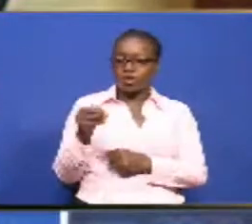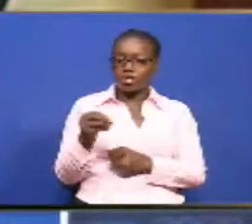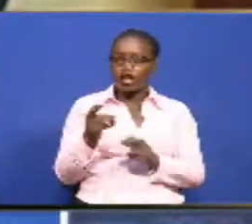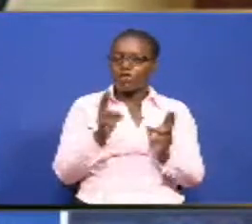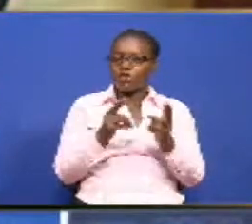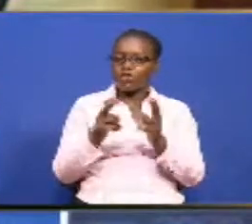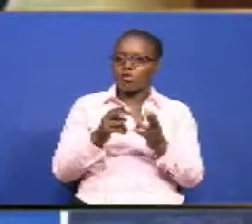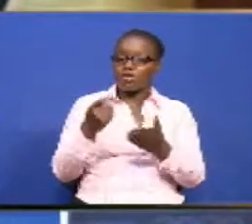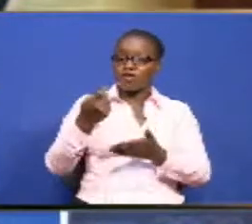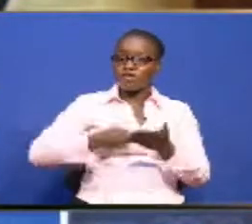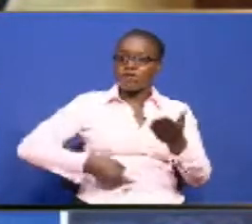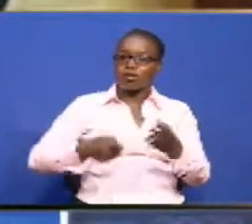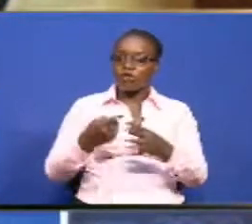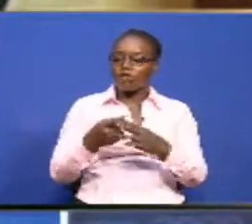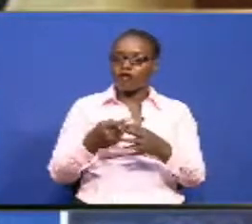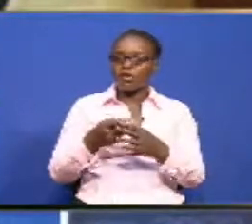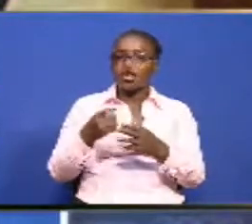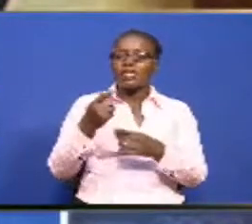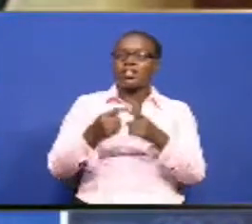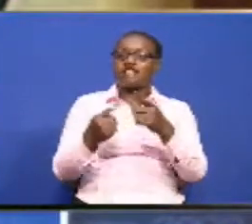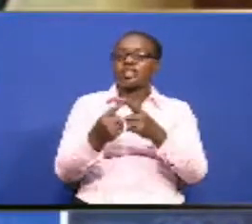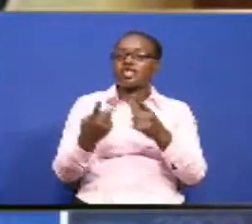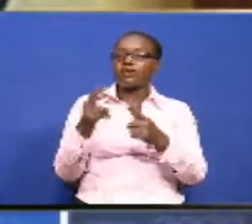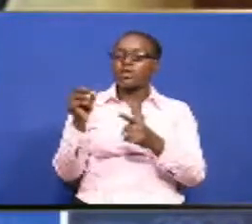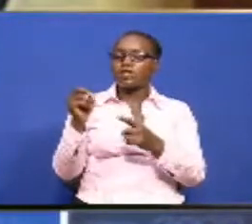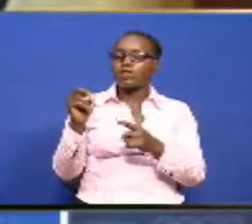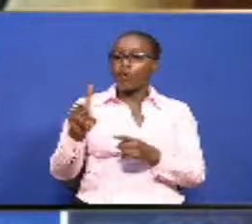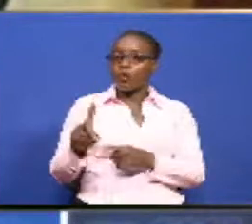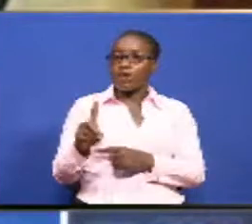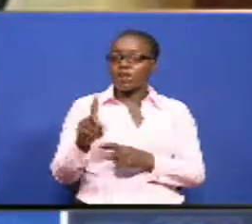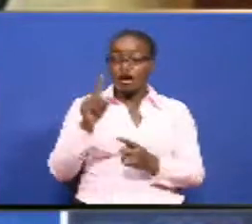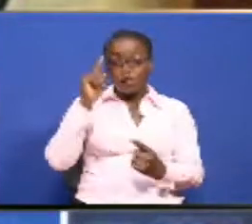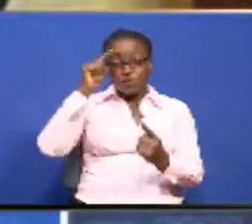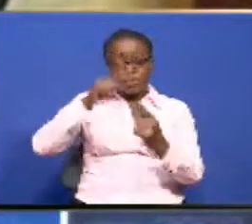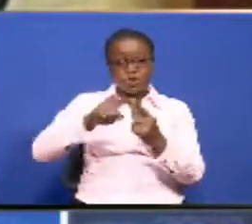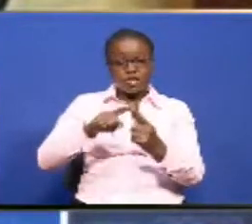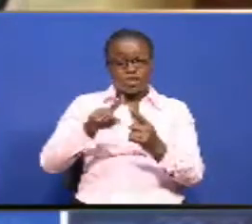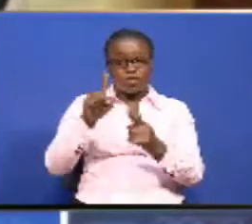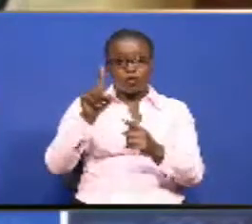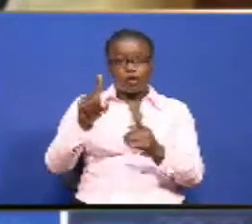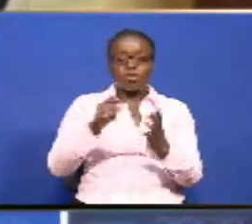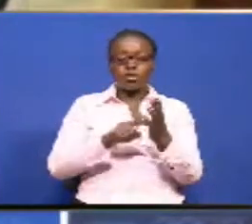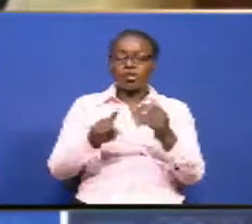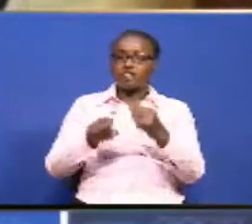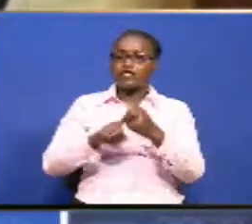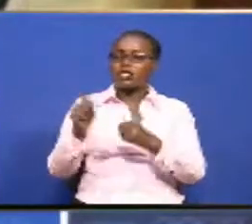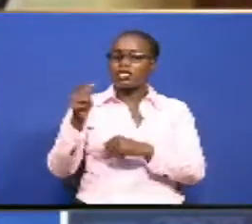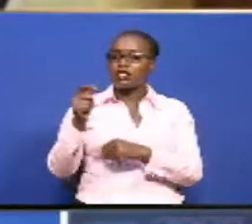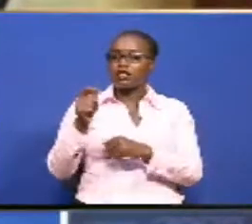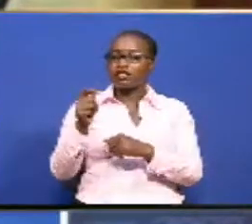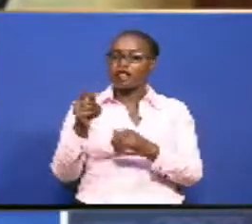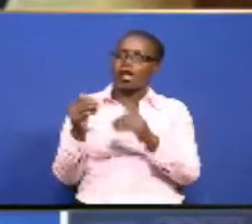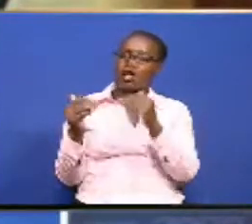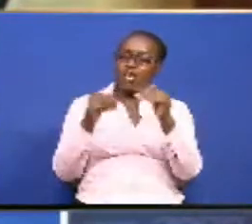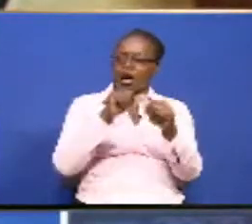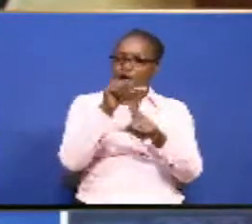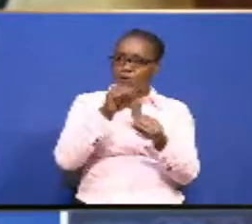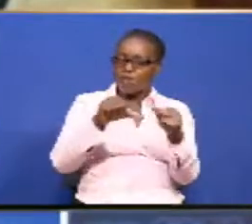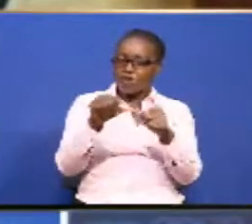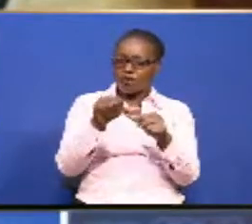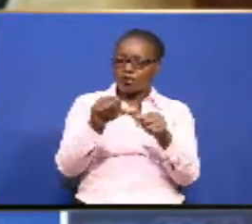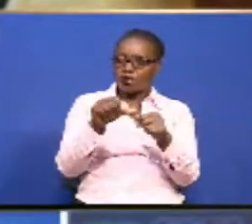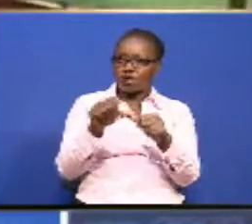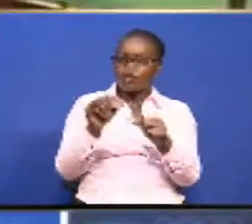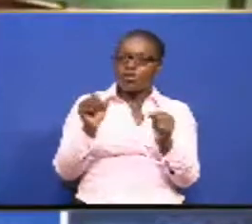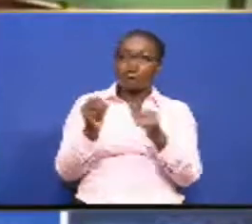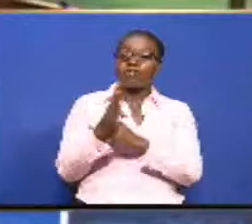in the financial year 2020-21 are projected at Kenya shilling 1.63 trillion, equivalent to 14.5%